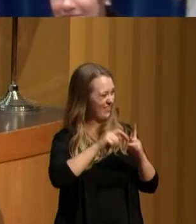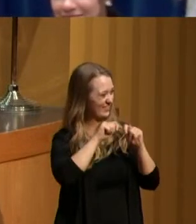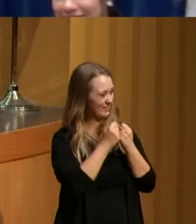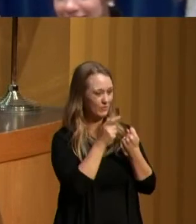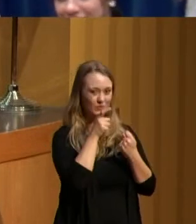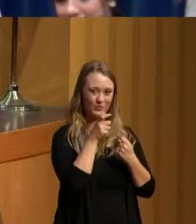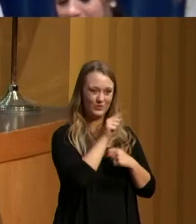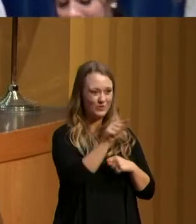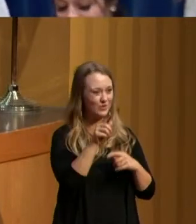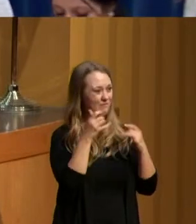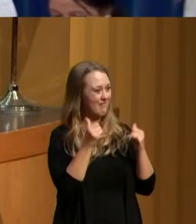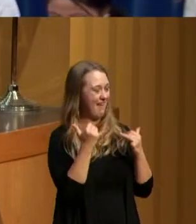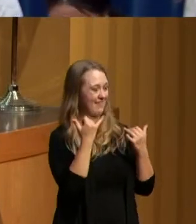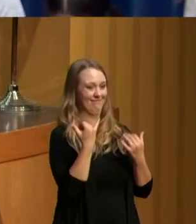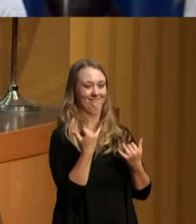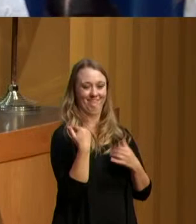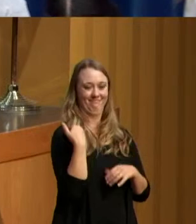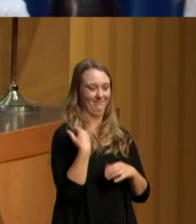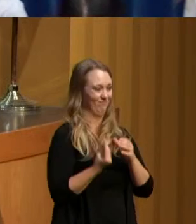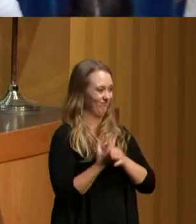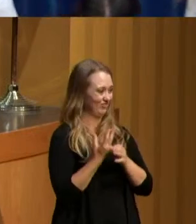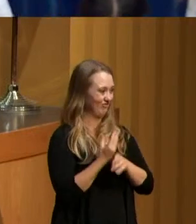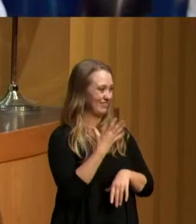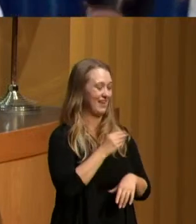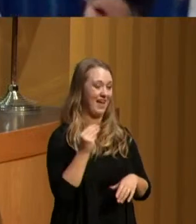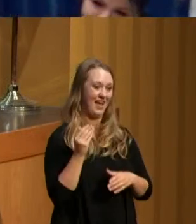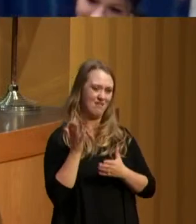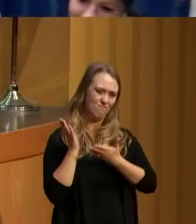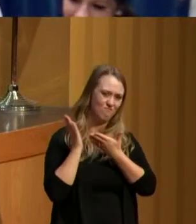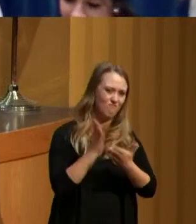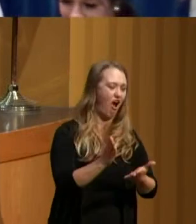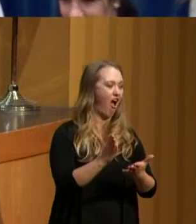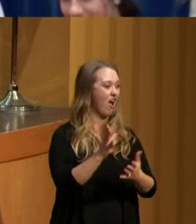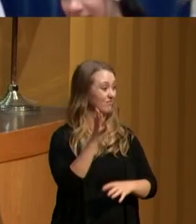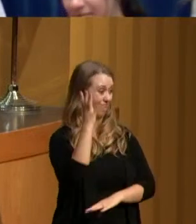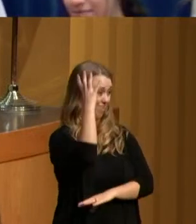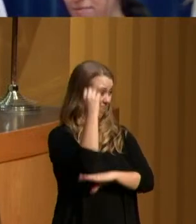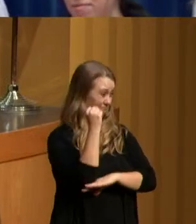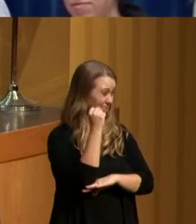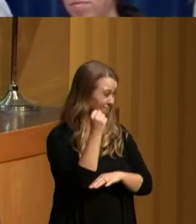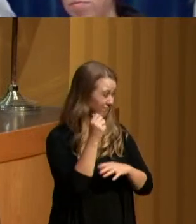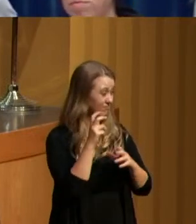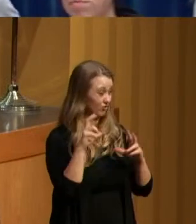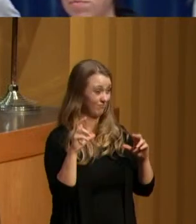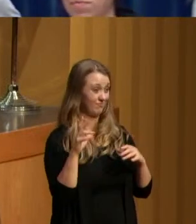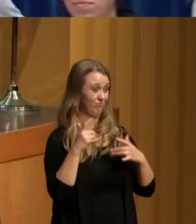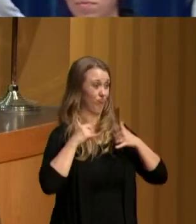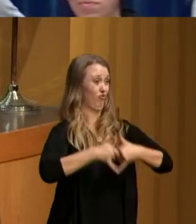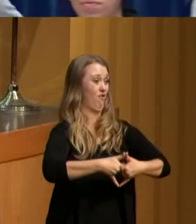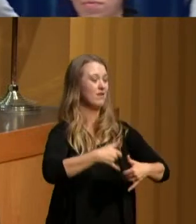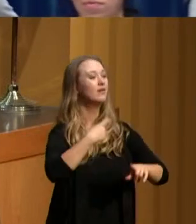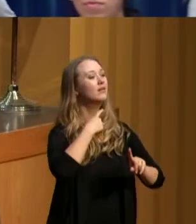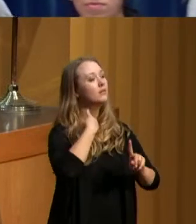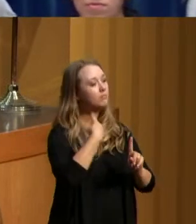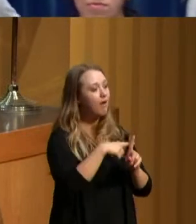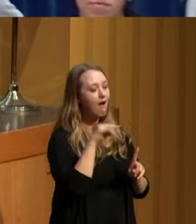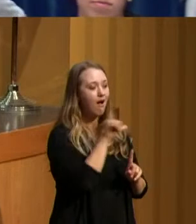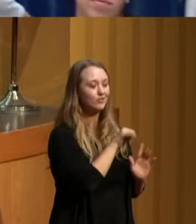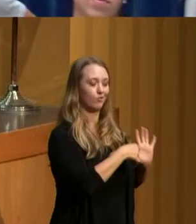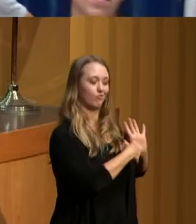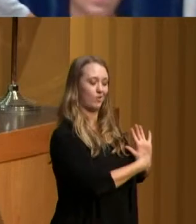spring and brought back not only championships but have represented the college the way that they should have.